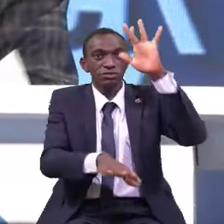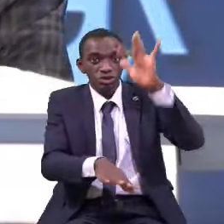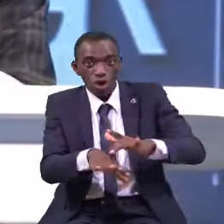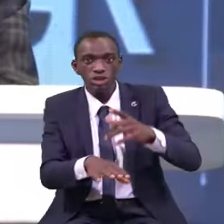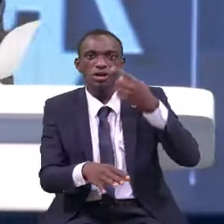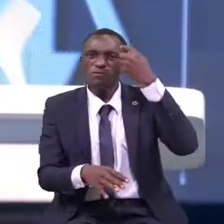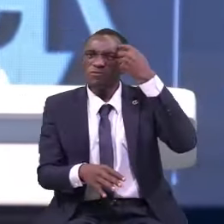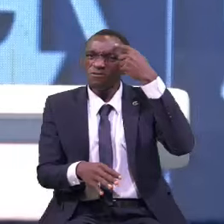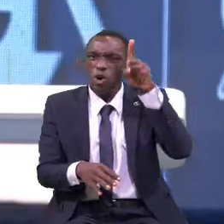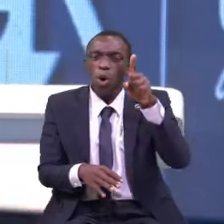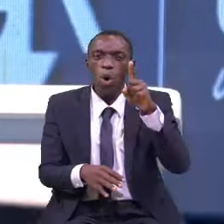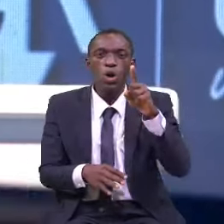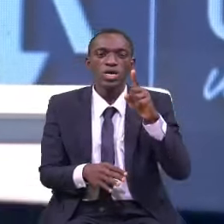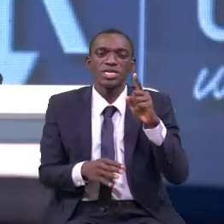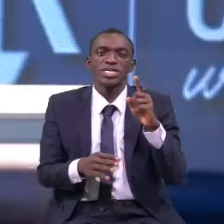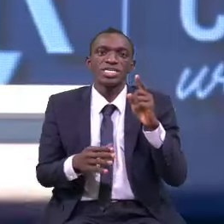seekers.